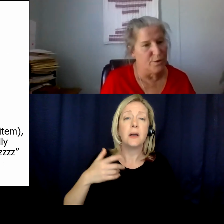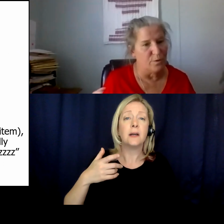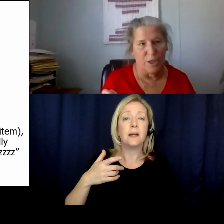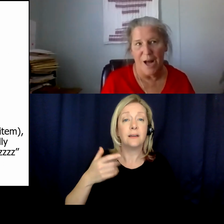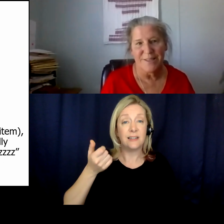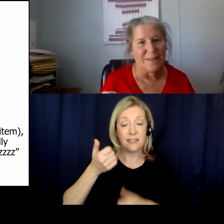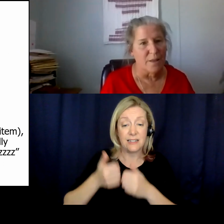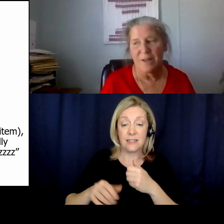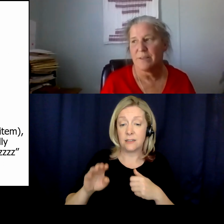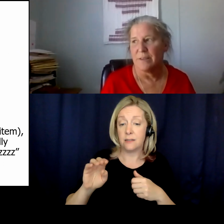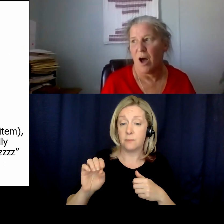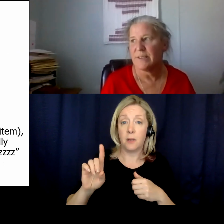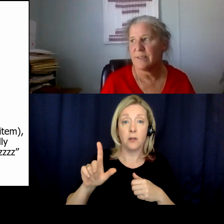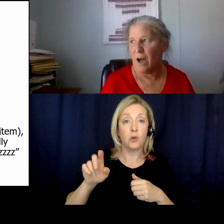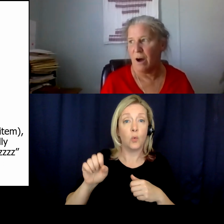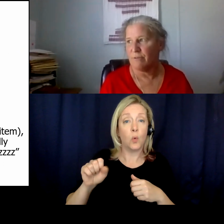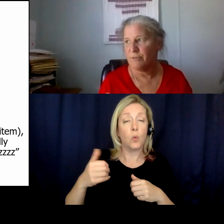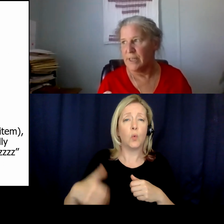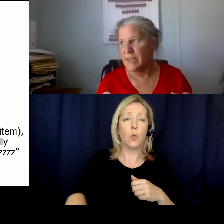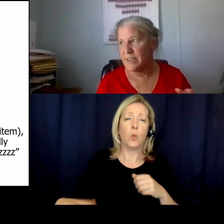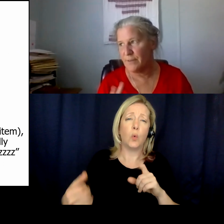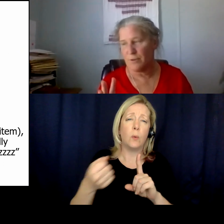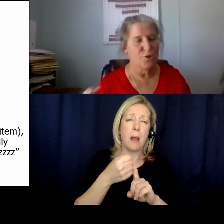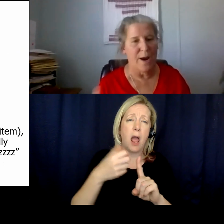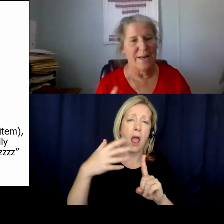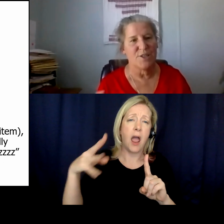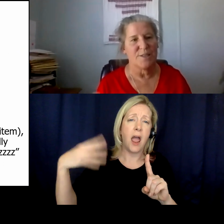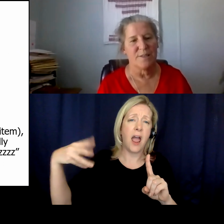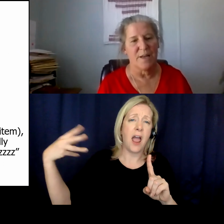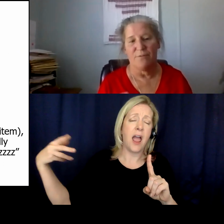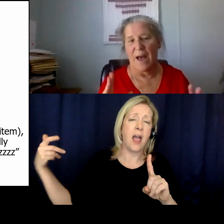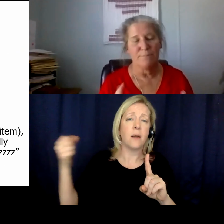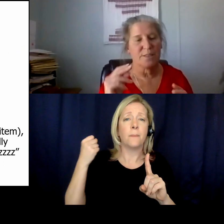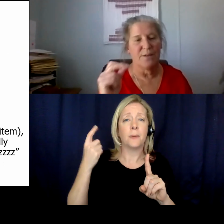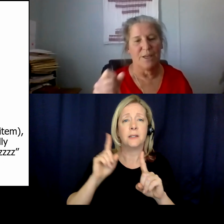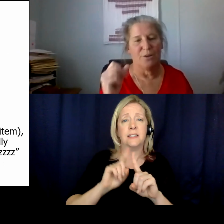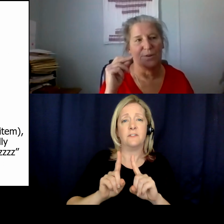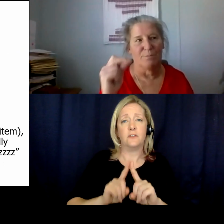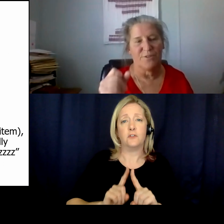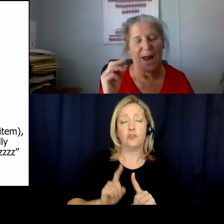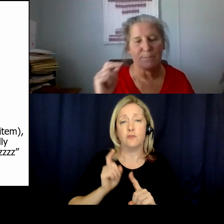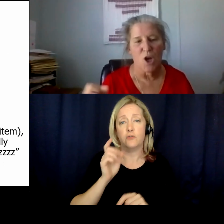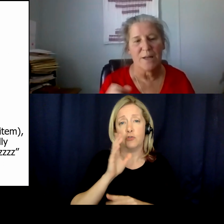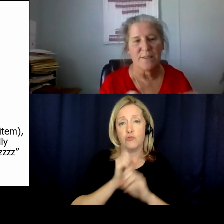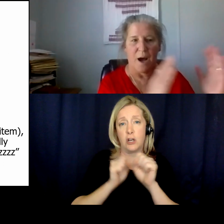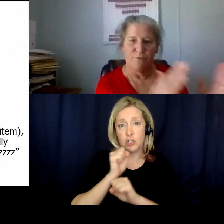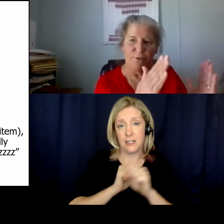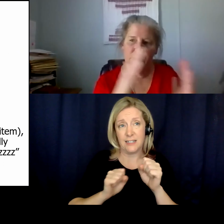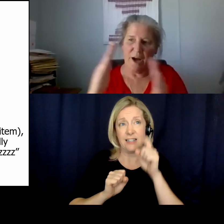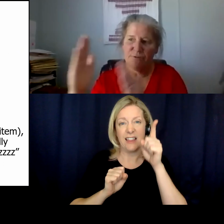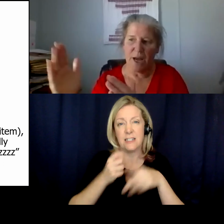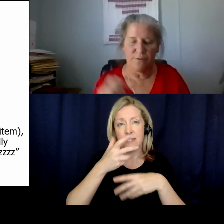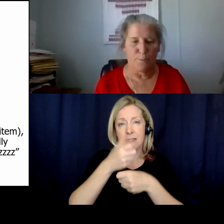know, lots and lots and lots of different strategies and stuff. I'm just giving you some snapshots